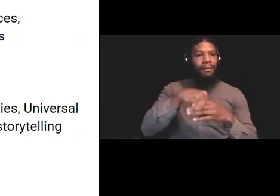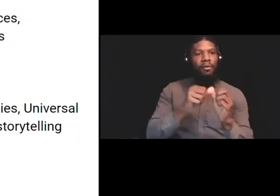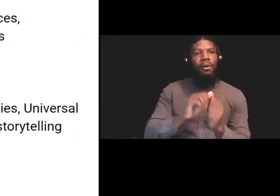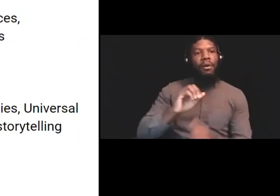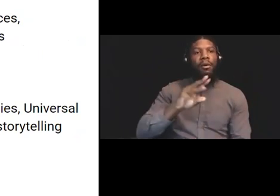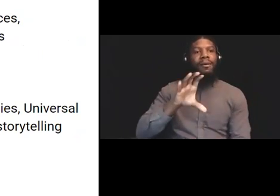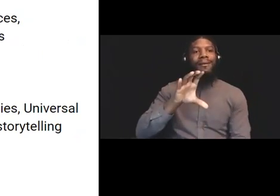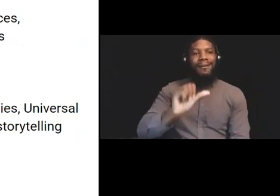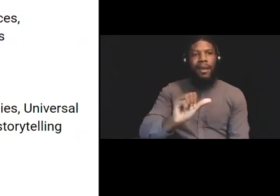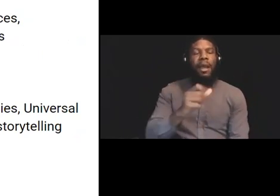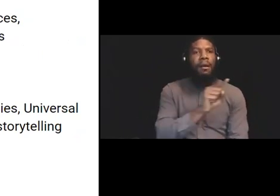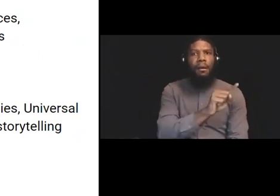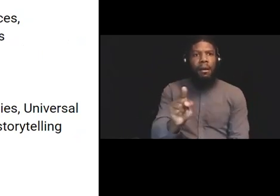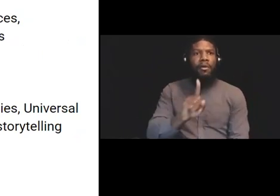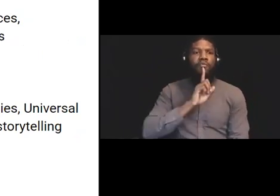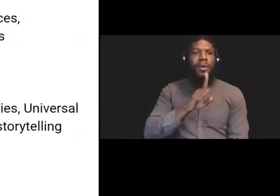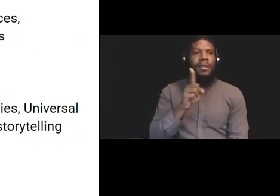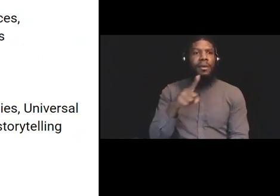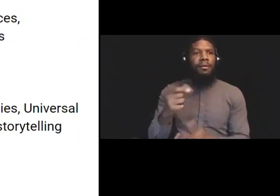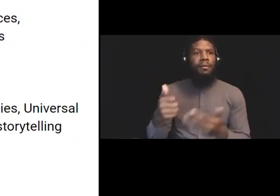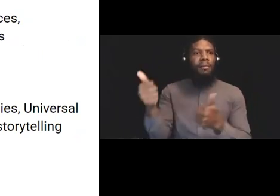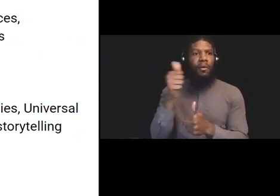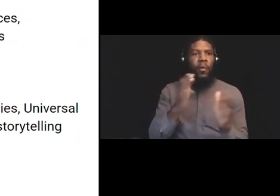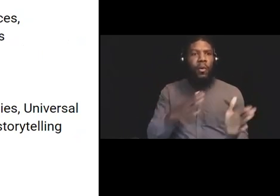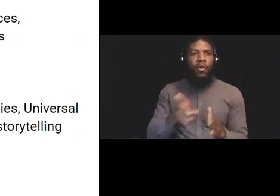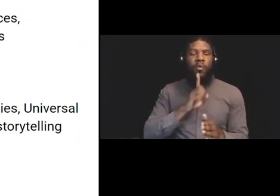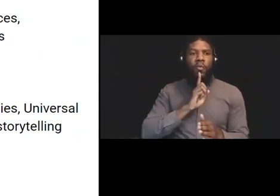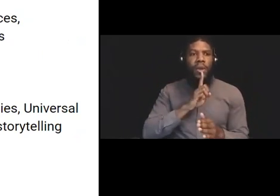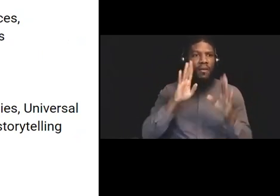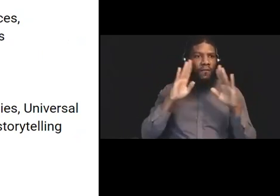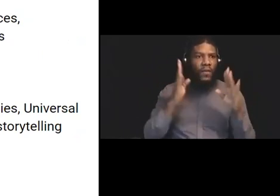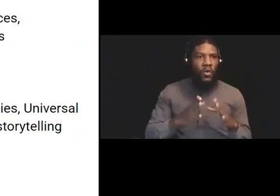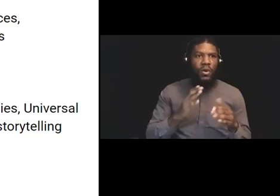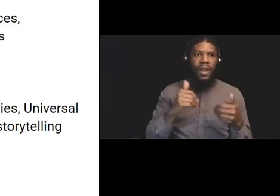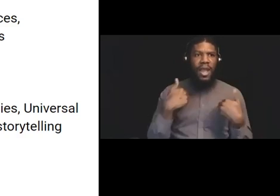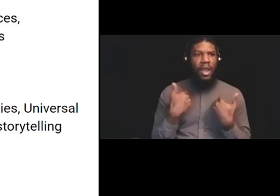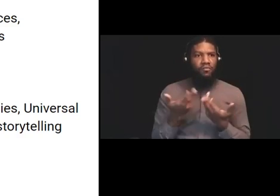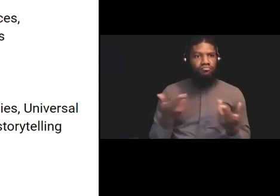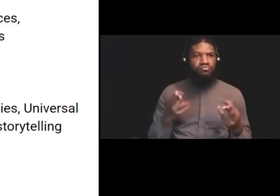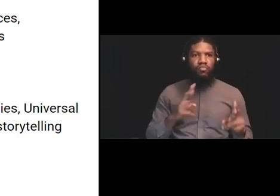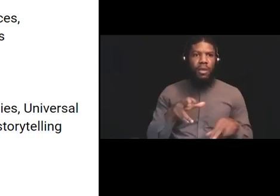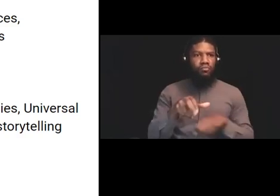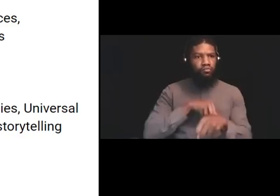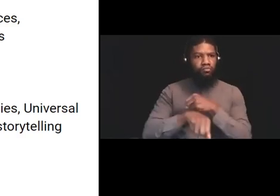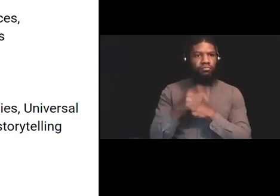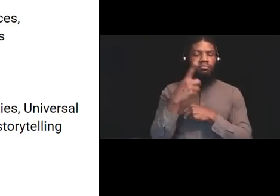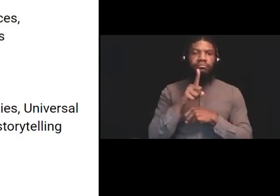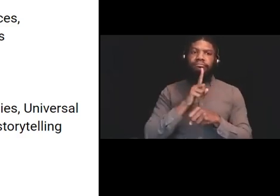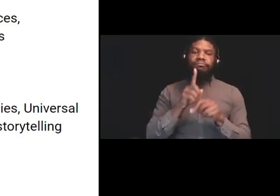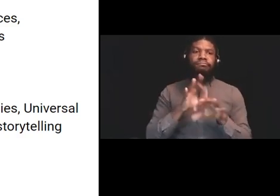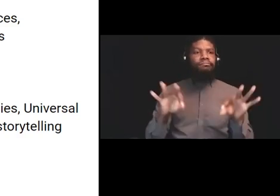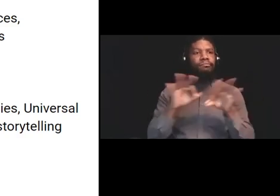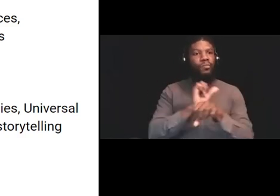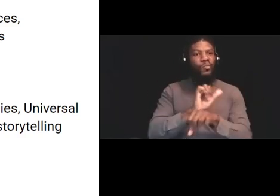tell the organizers were super focused, super equipped to do concrete, important work, but also like super